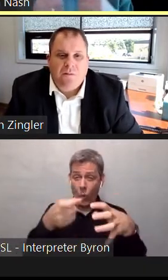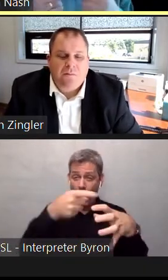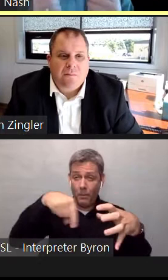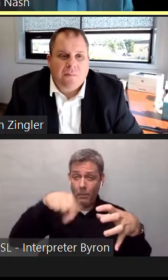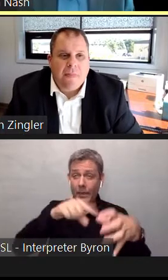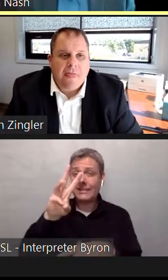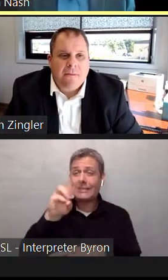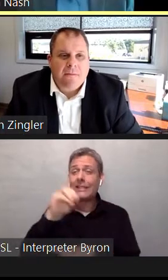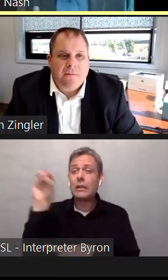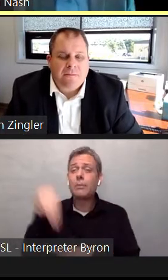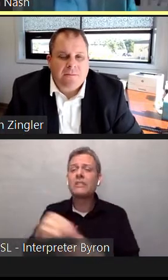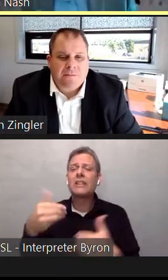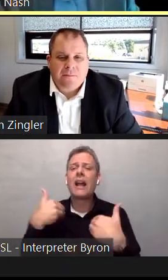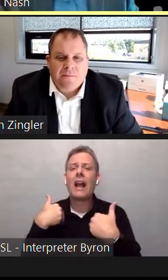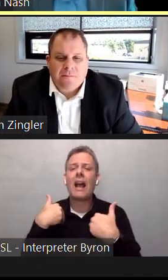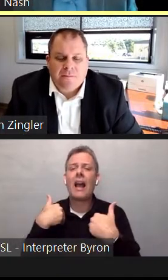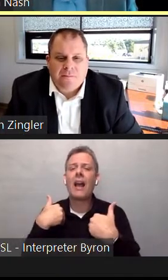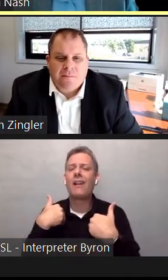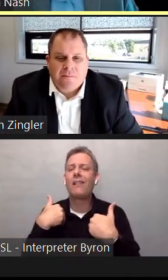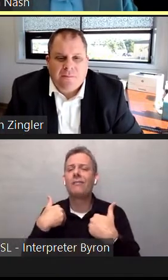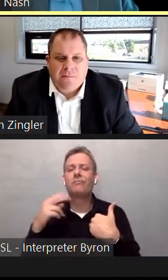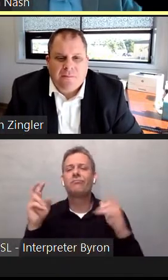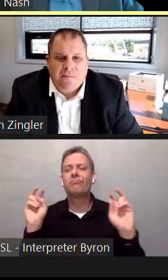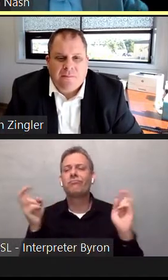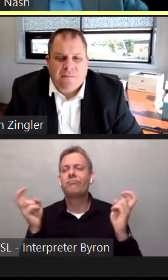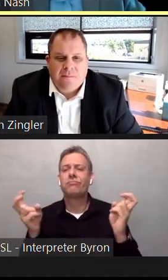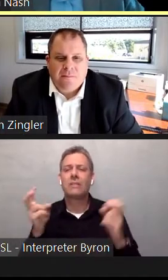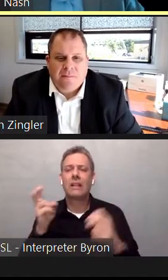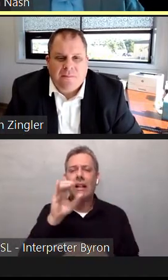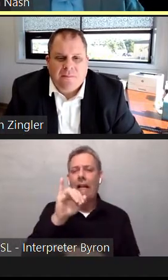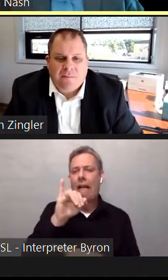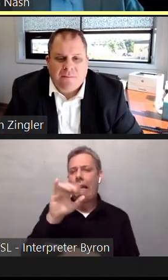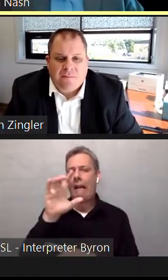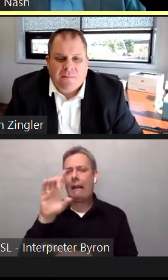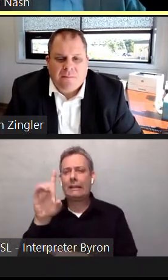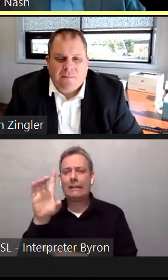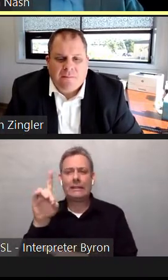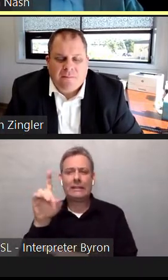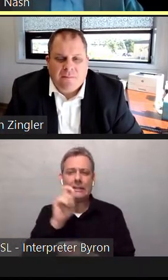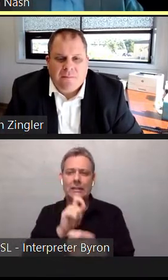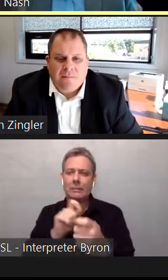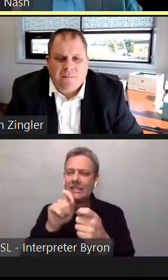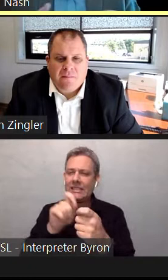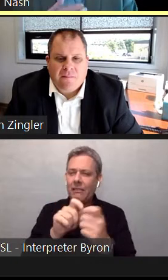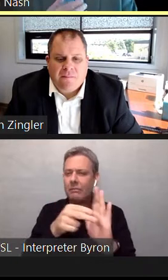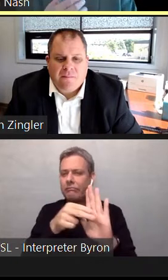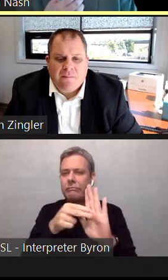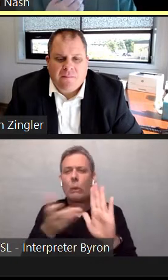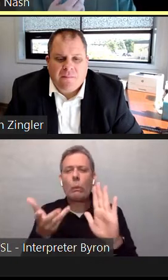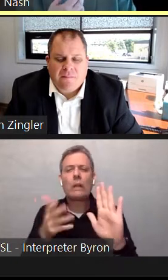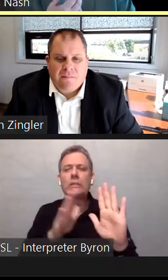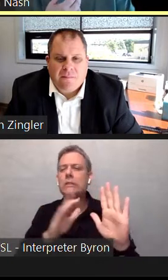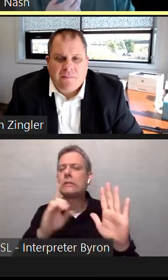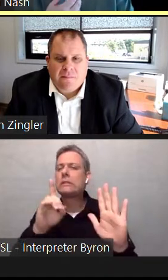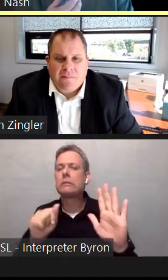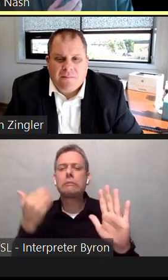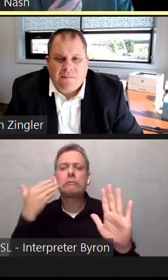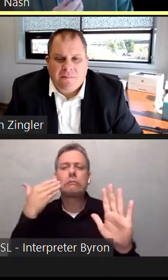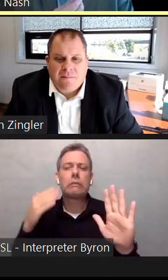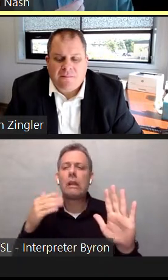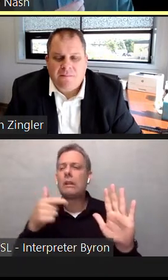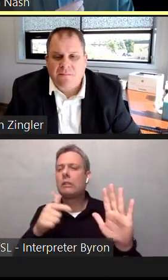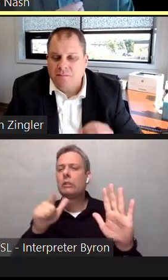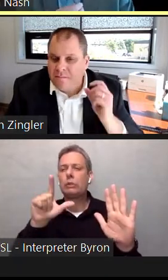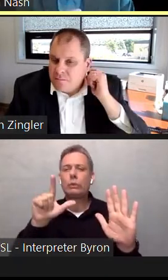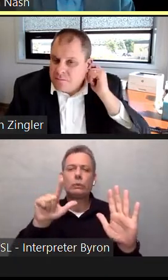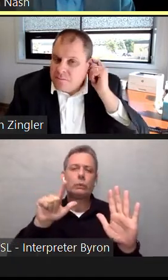have simple IDD, they're just IDD specified. The rest have 23% have